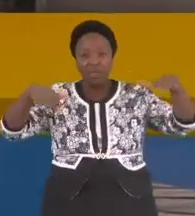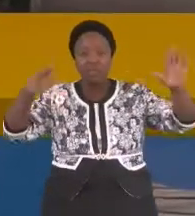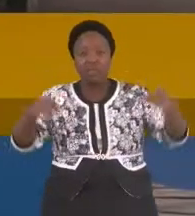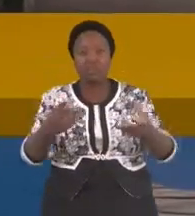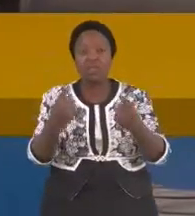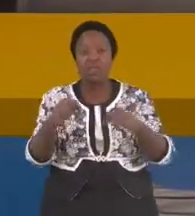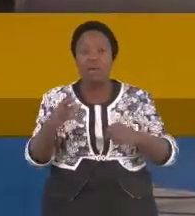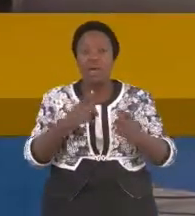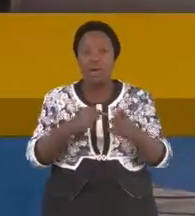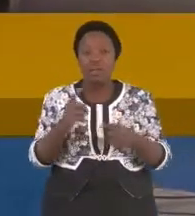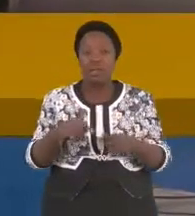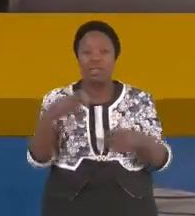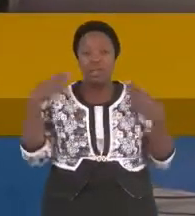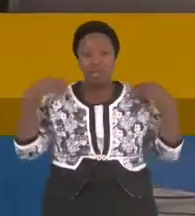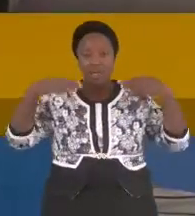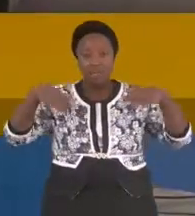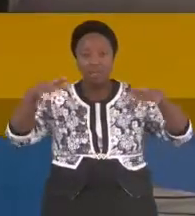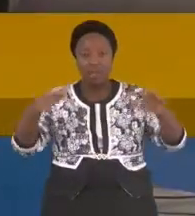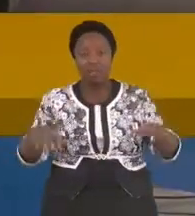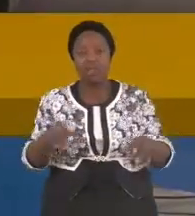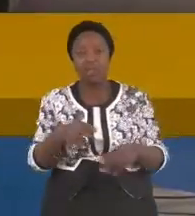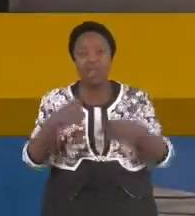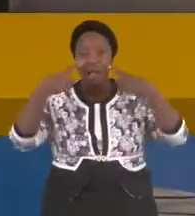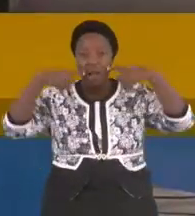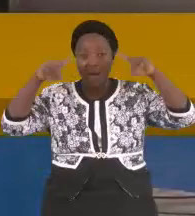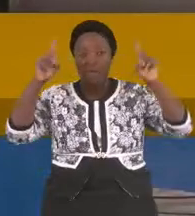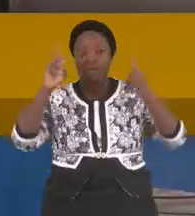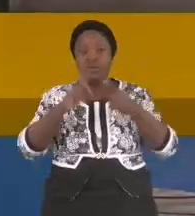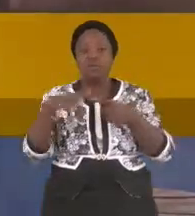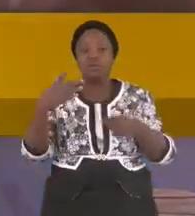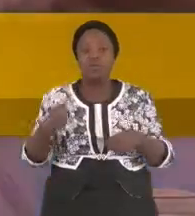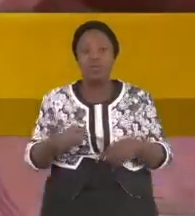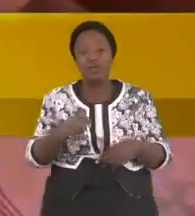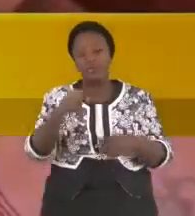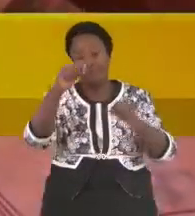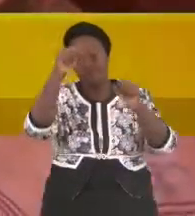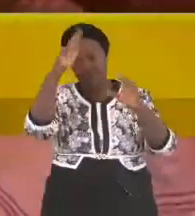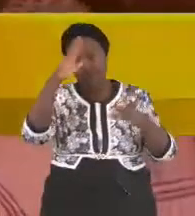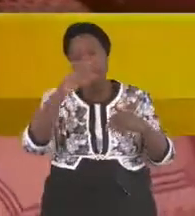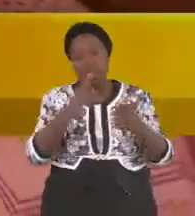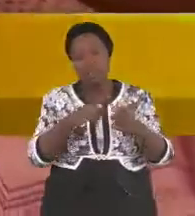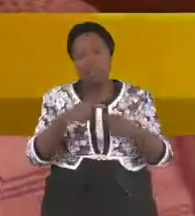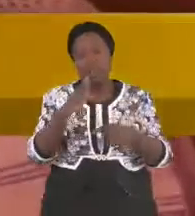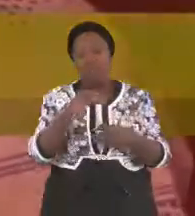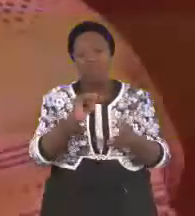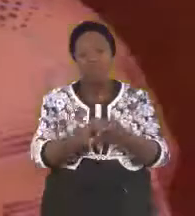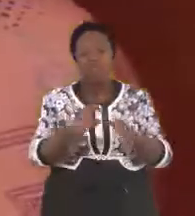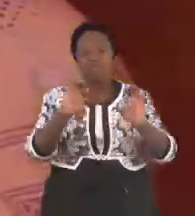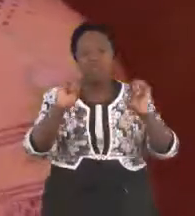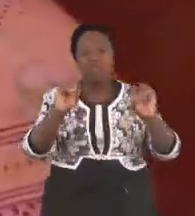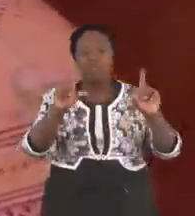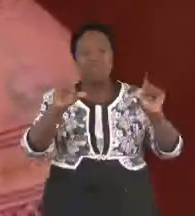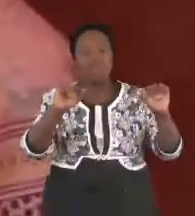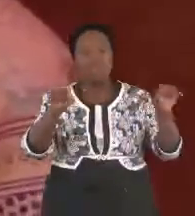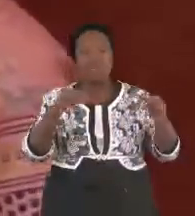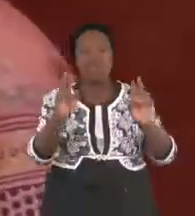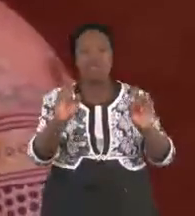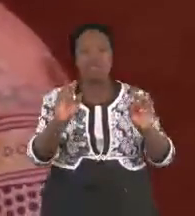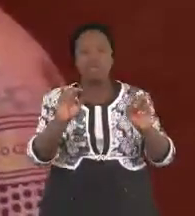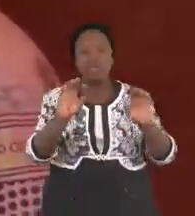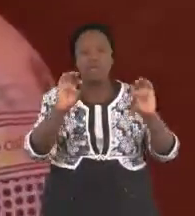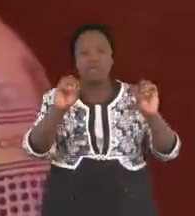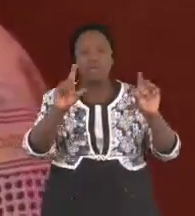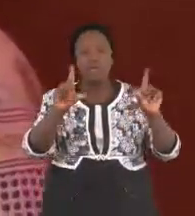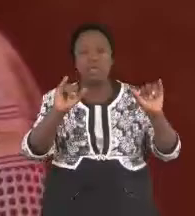the angel declared unto the father. He said, Elizabeth, your wife, will conceive